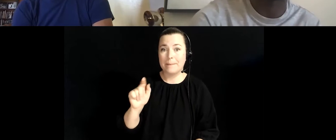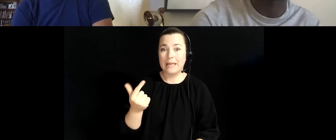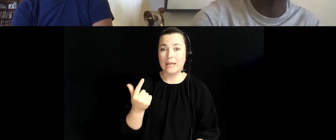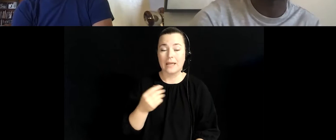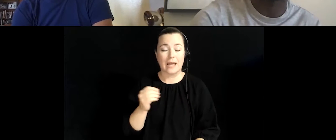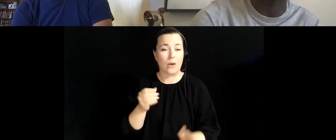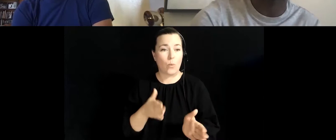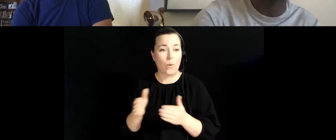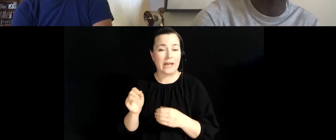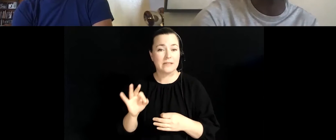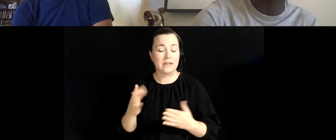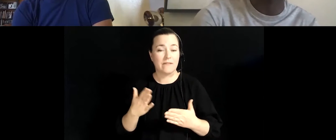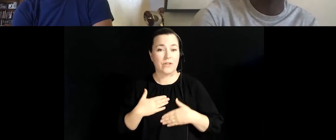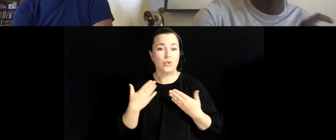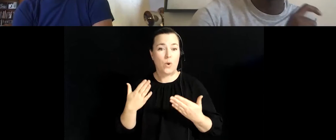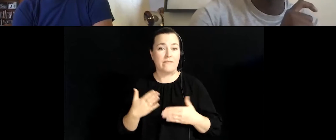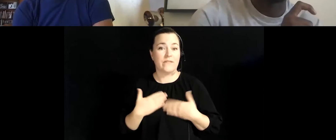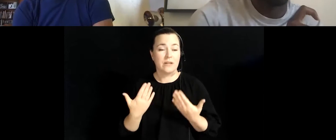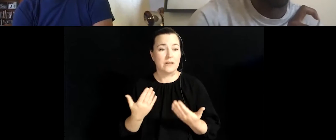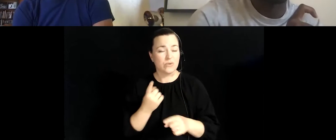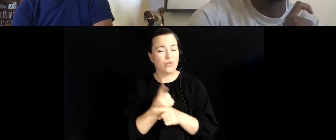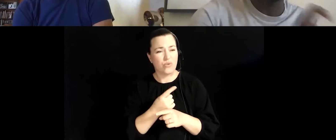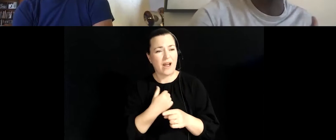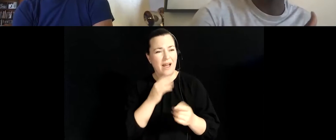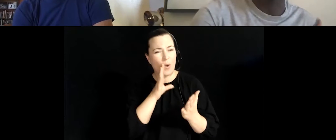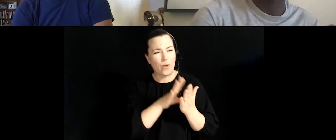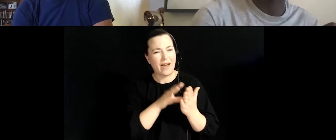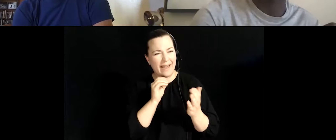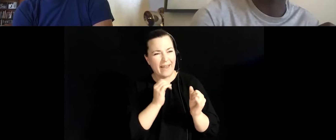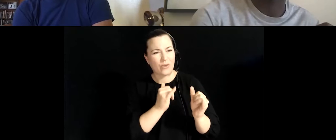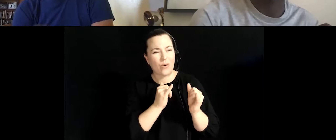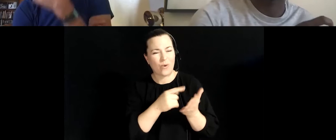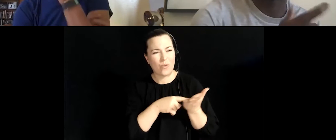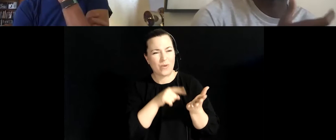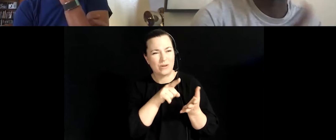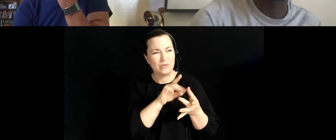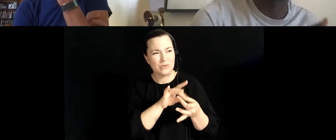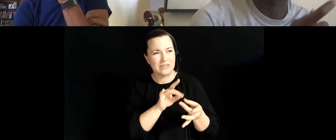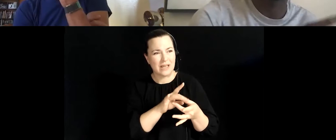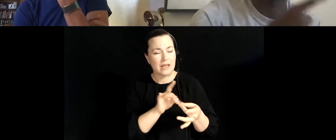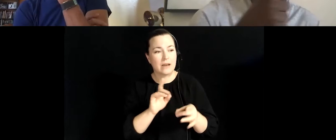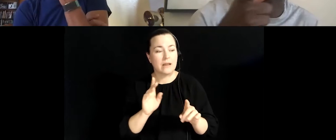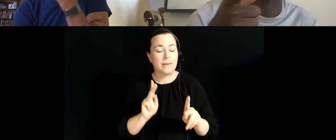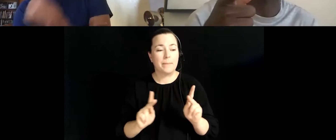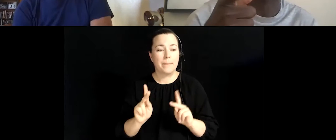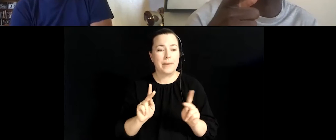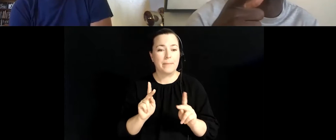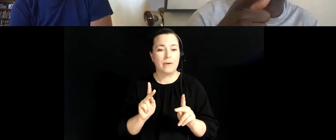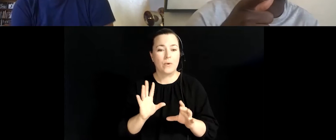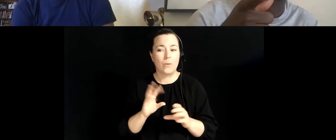I will echo you in terms of people within our relationships will